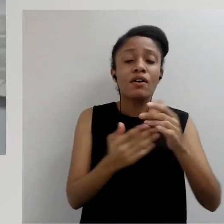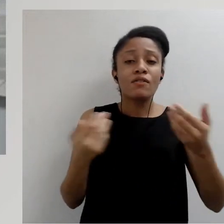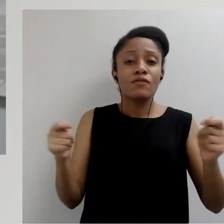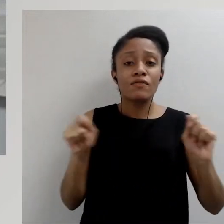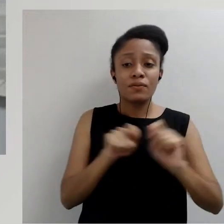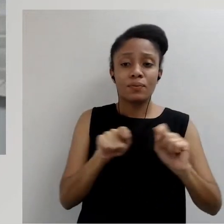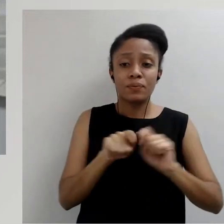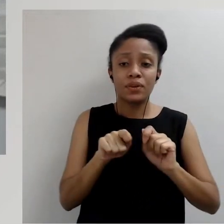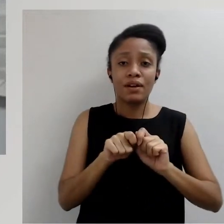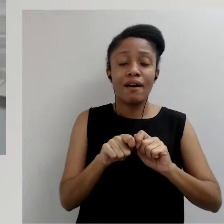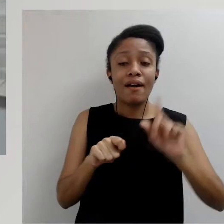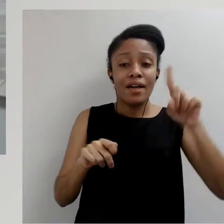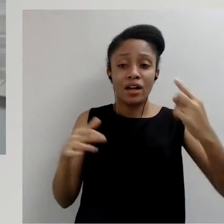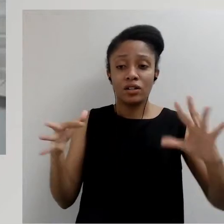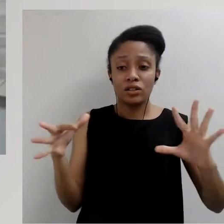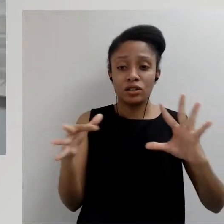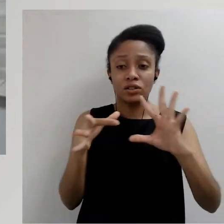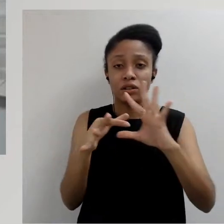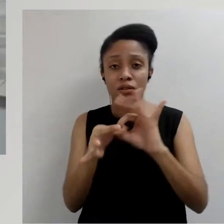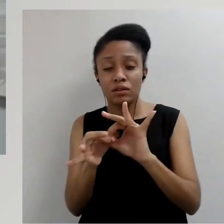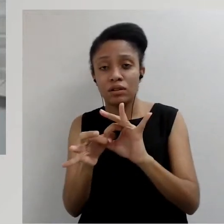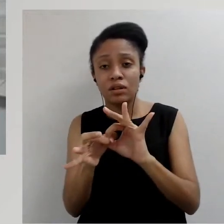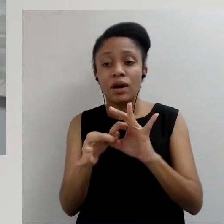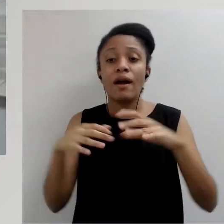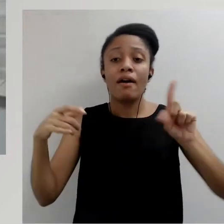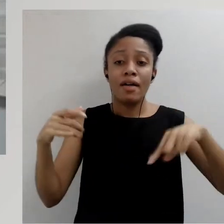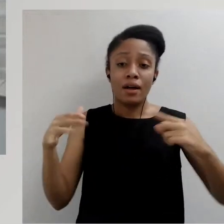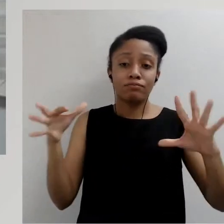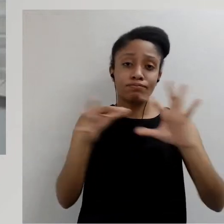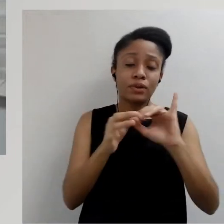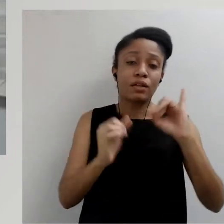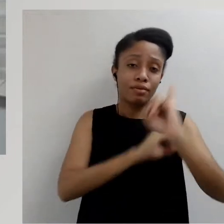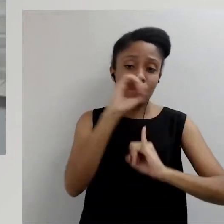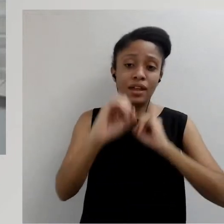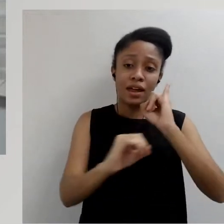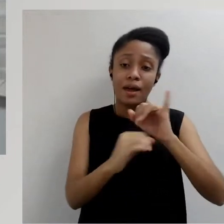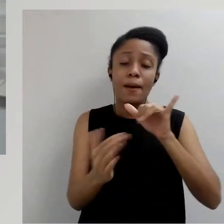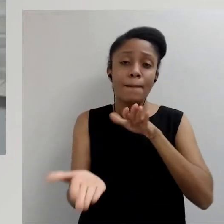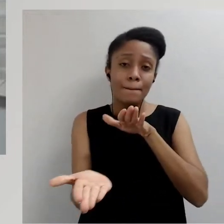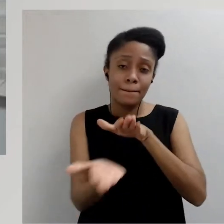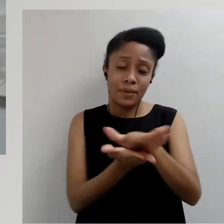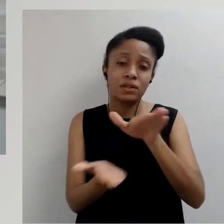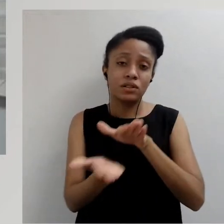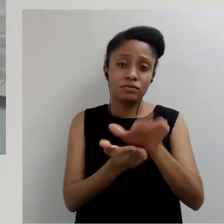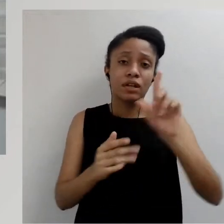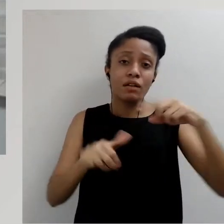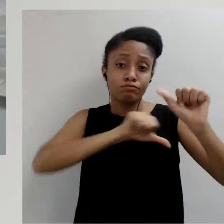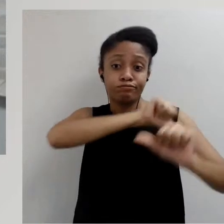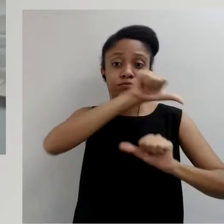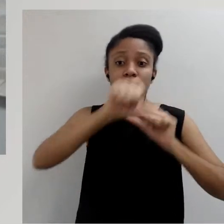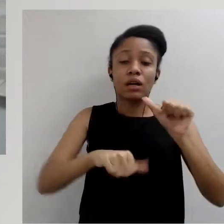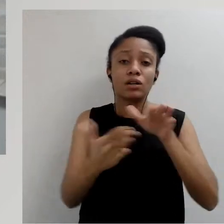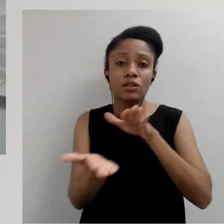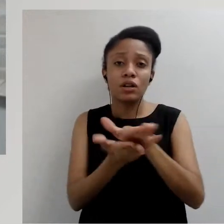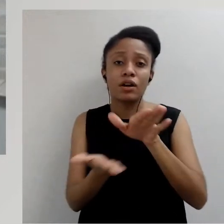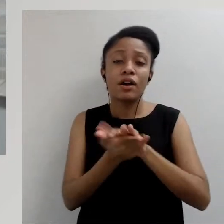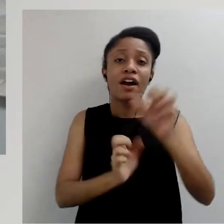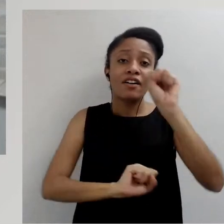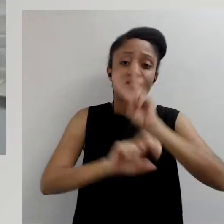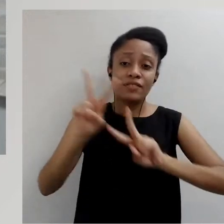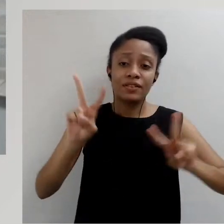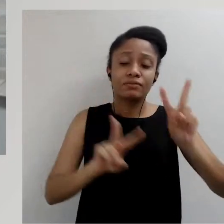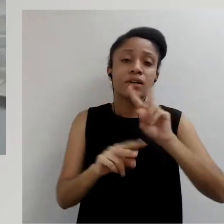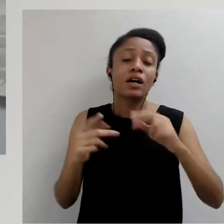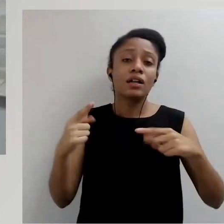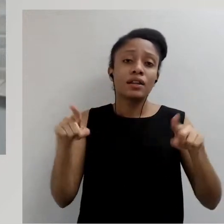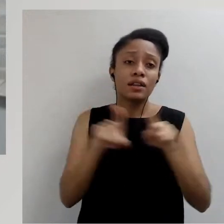technology, to have this connectivity is what we need to transform. We need to make it easy for